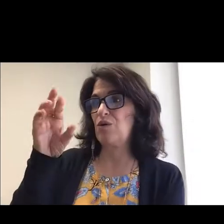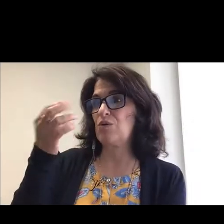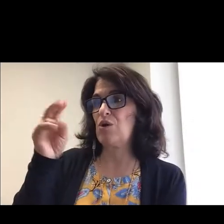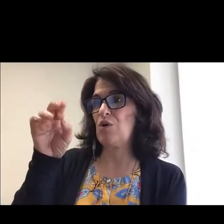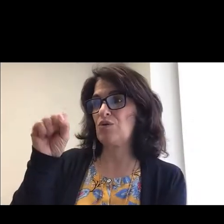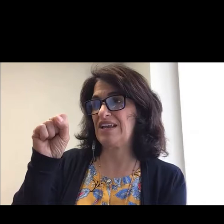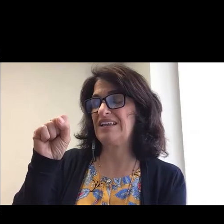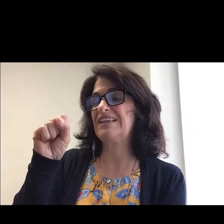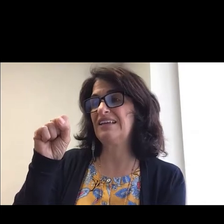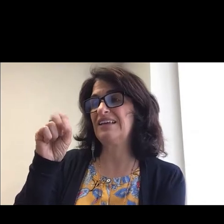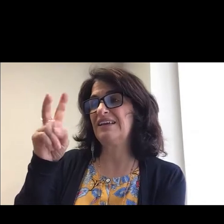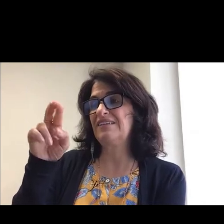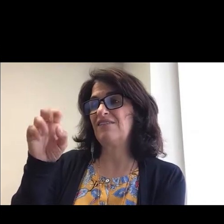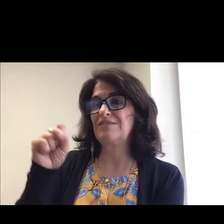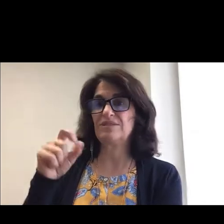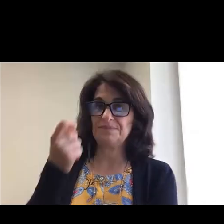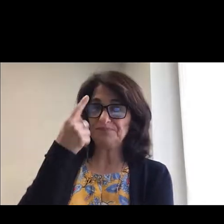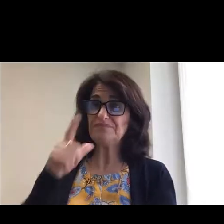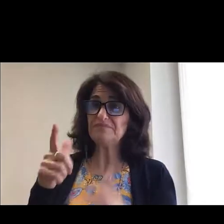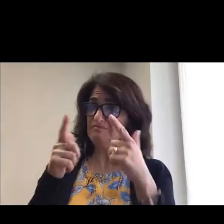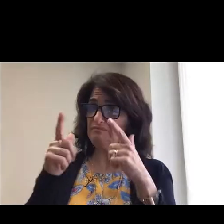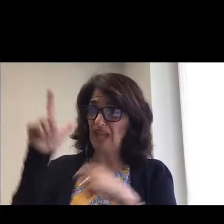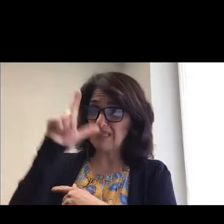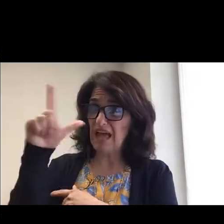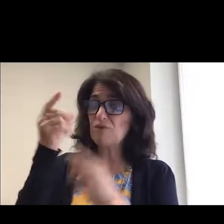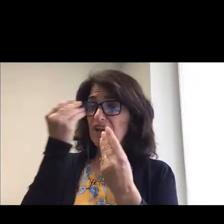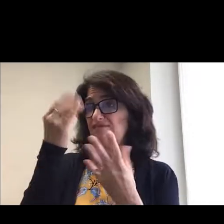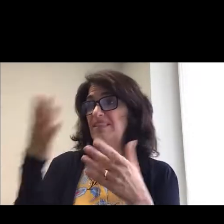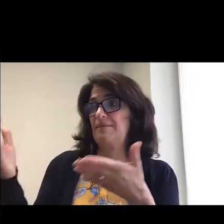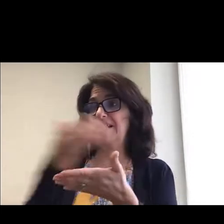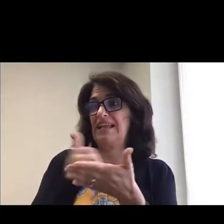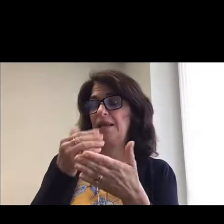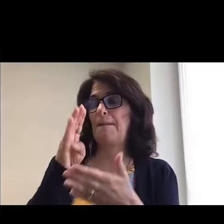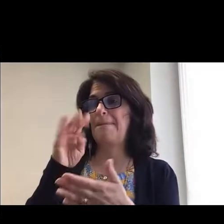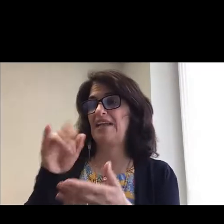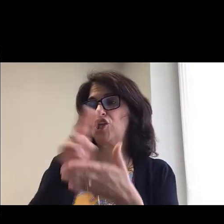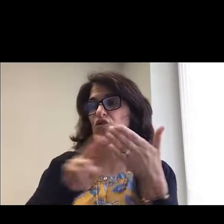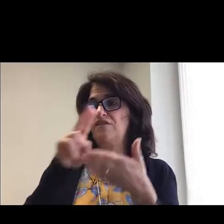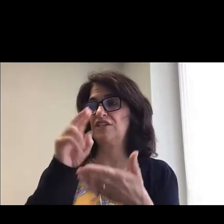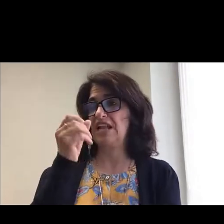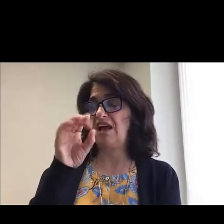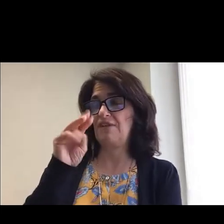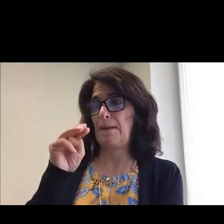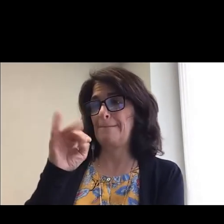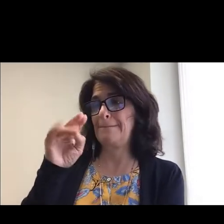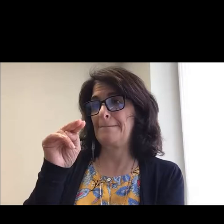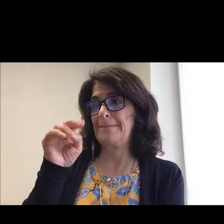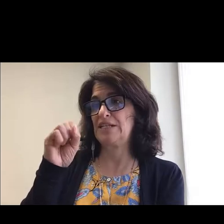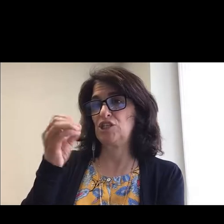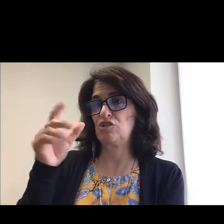Library of information in different languages that has been collected by the University of Minnesota's NRCRIM